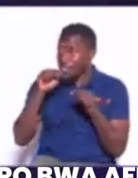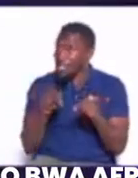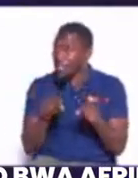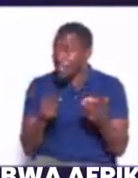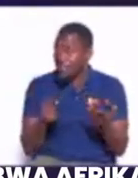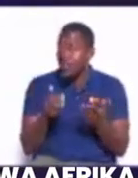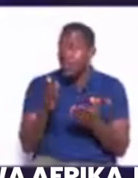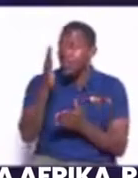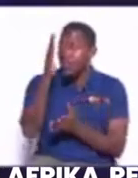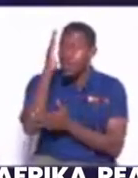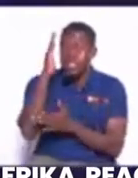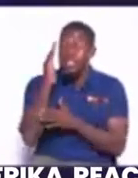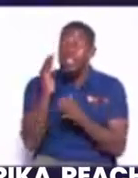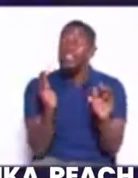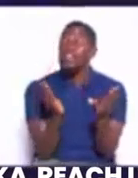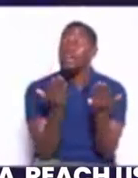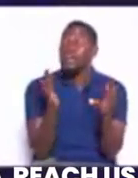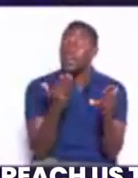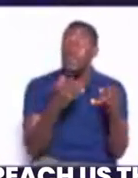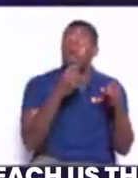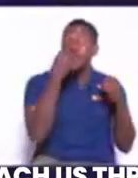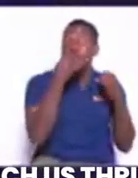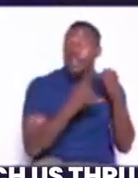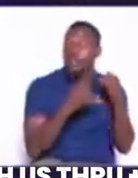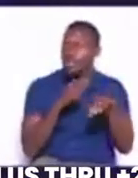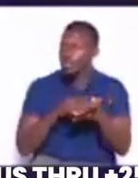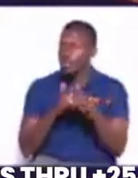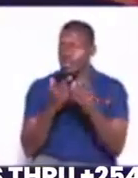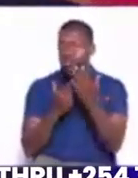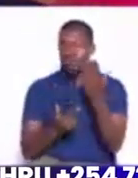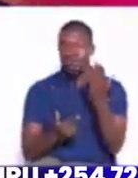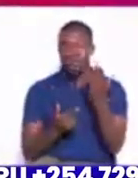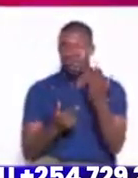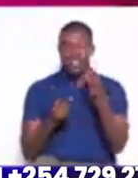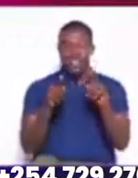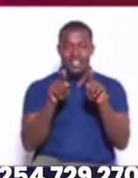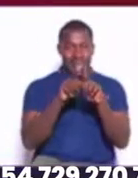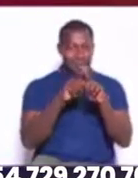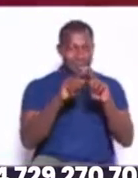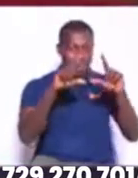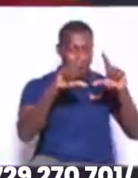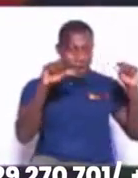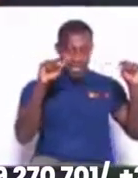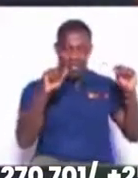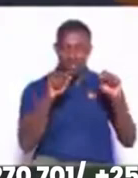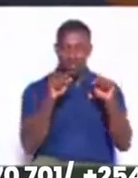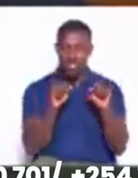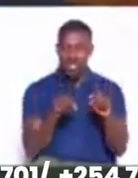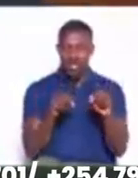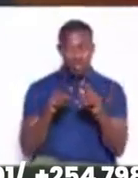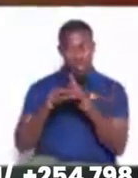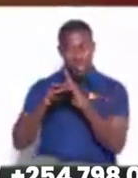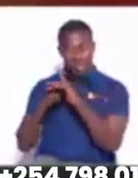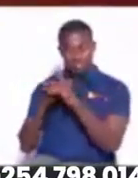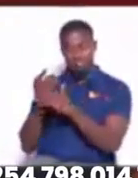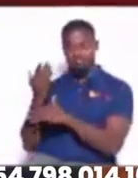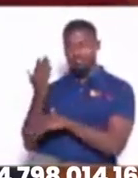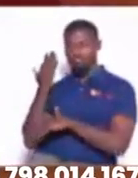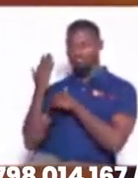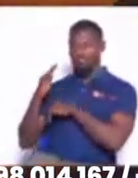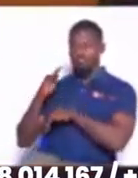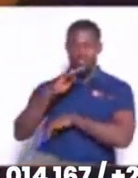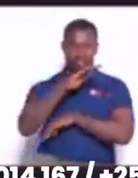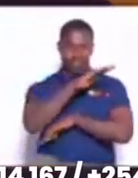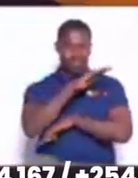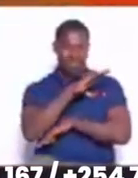last days of Earth's history? That message that we began to study last evening is found in the